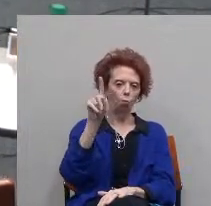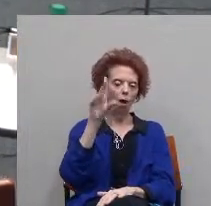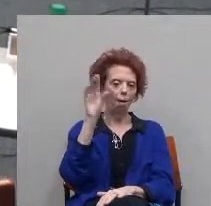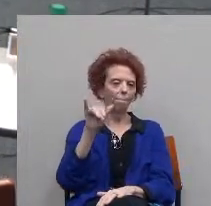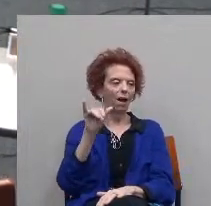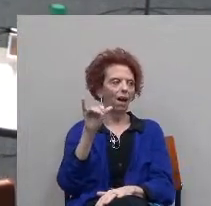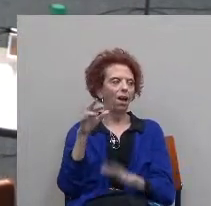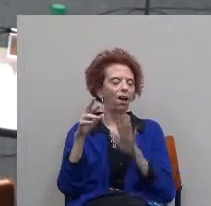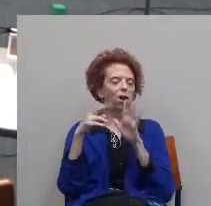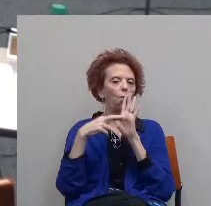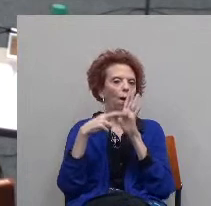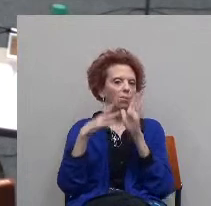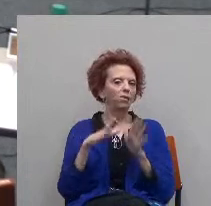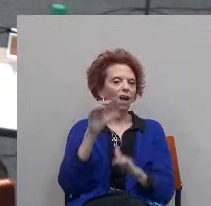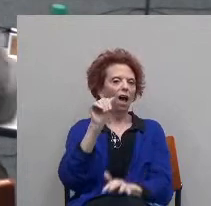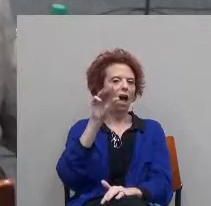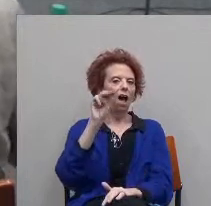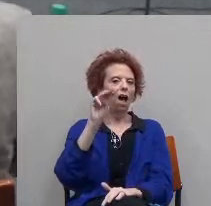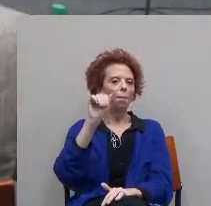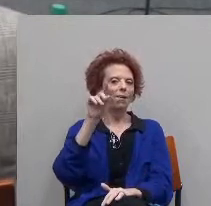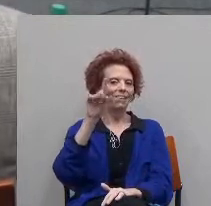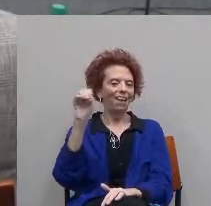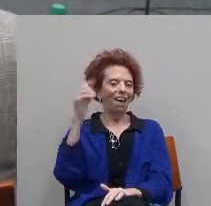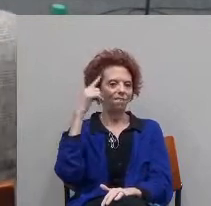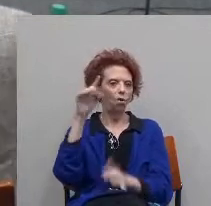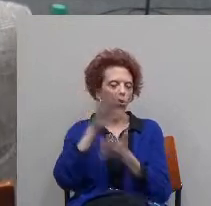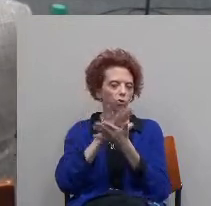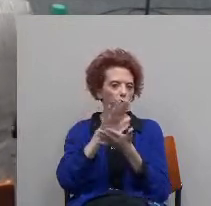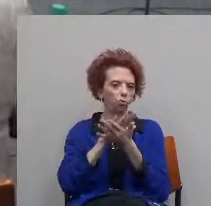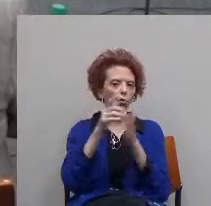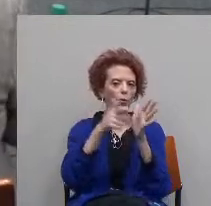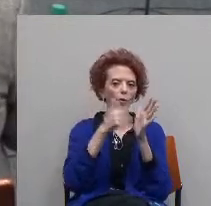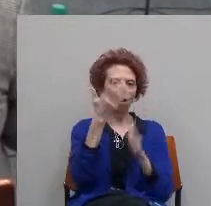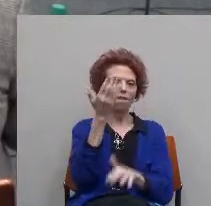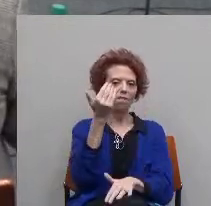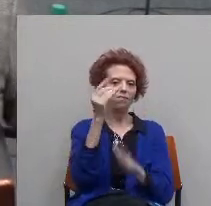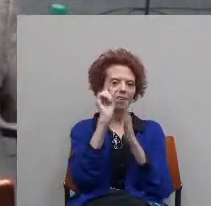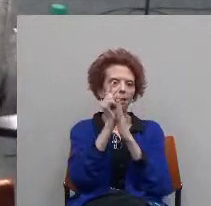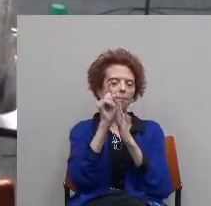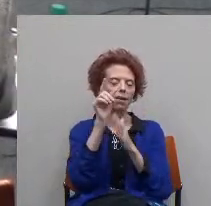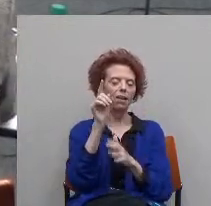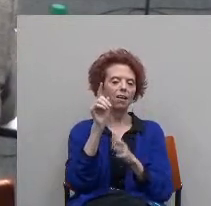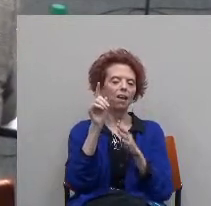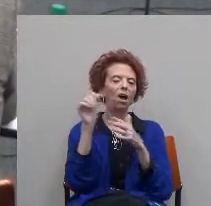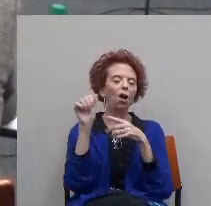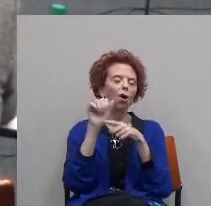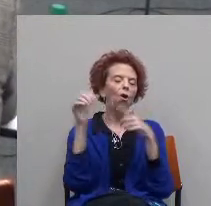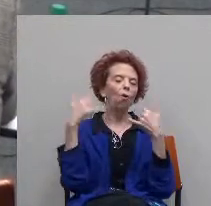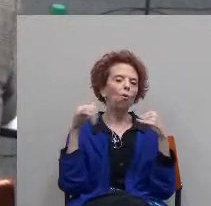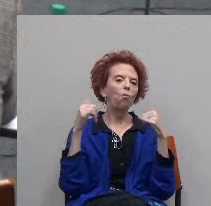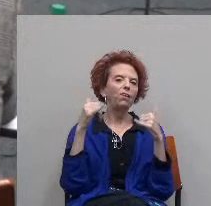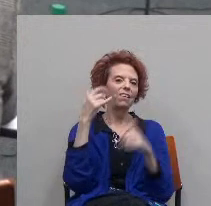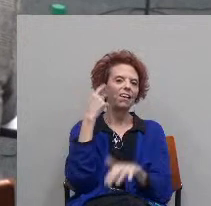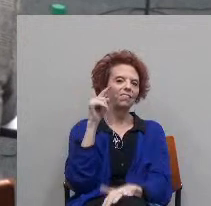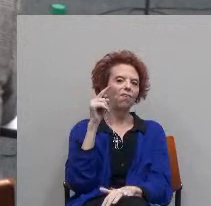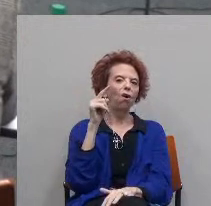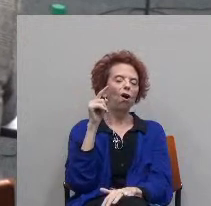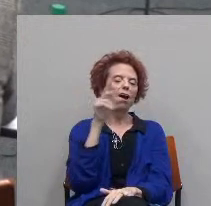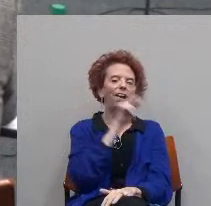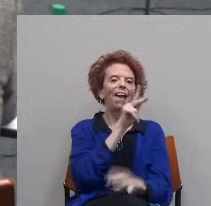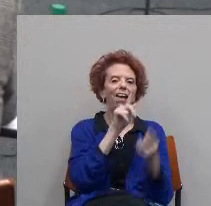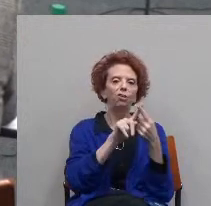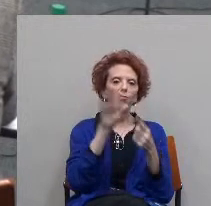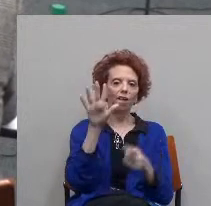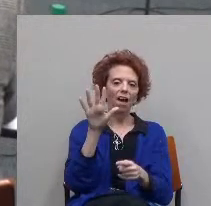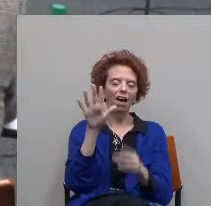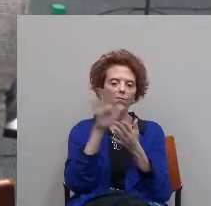by Representative Hamadeh dealing with schools. This would require a 15-minute recess for K-5 schools, at least 15